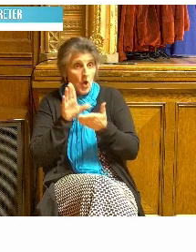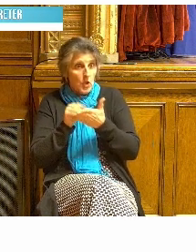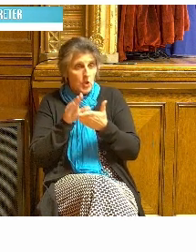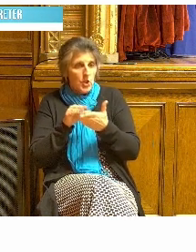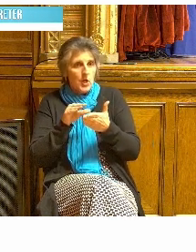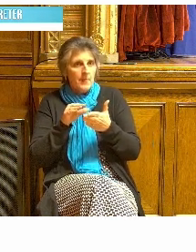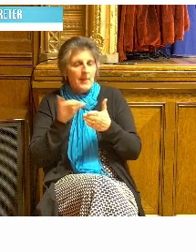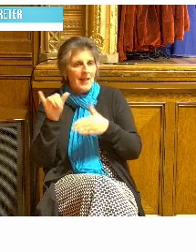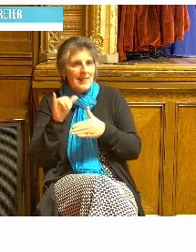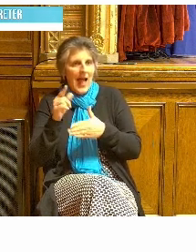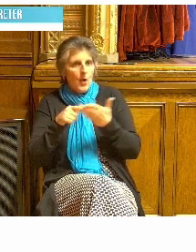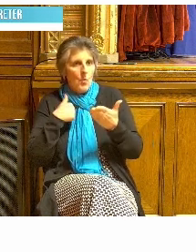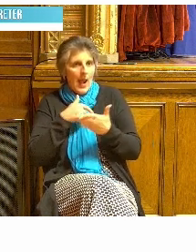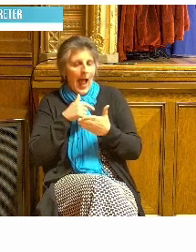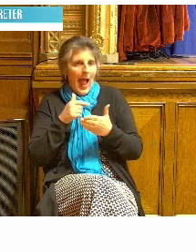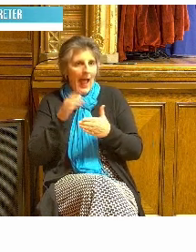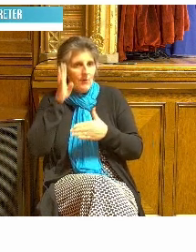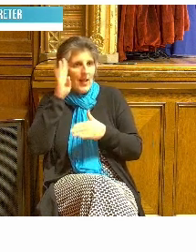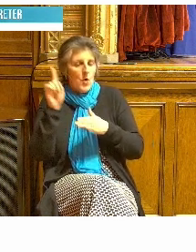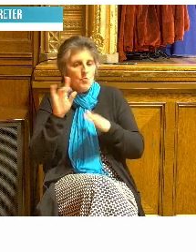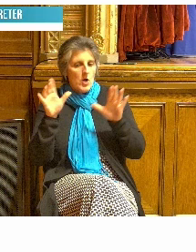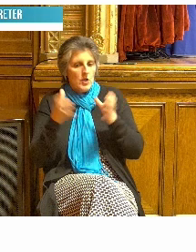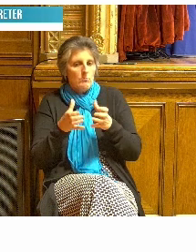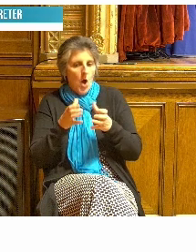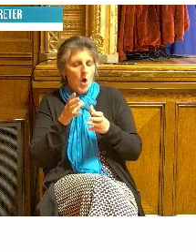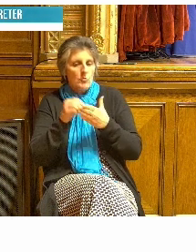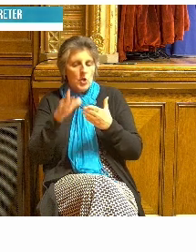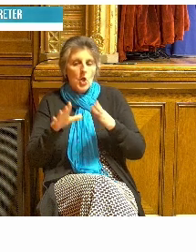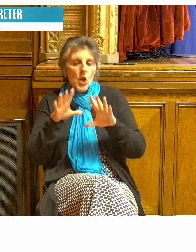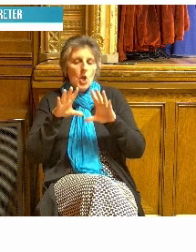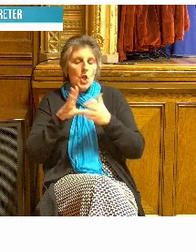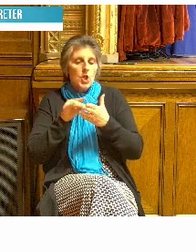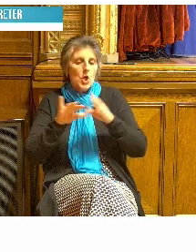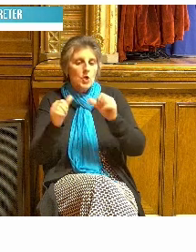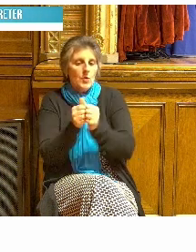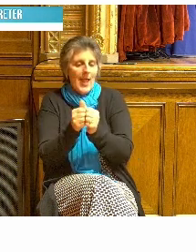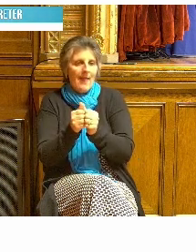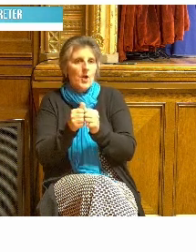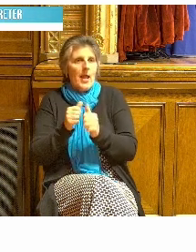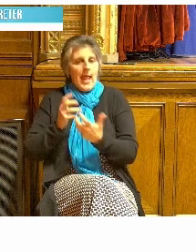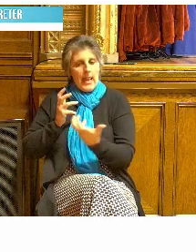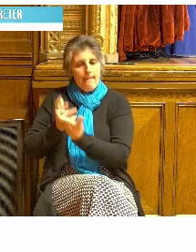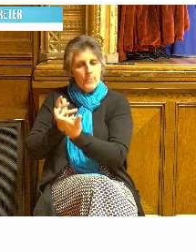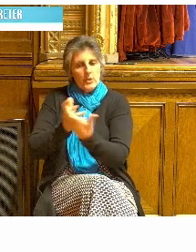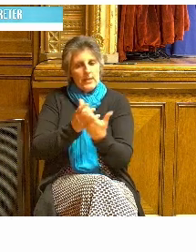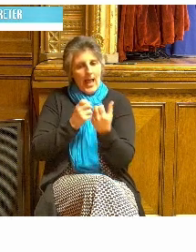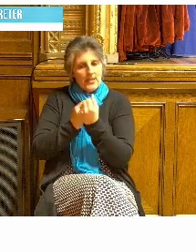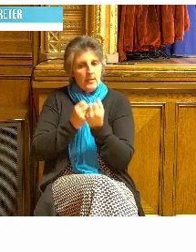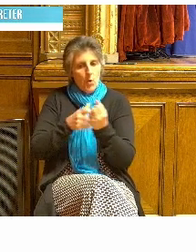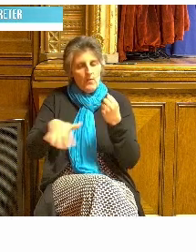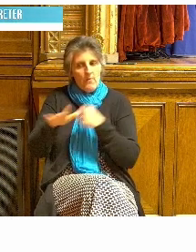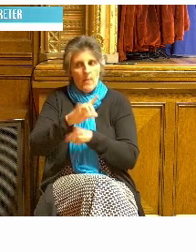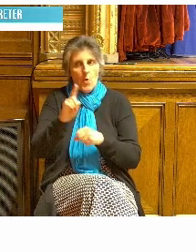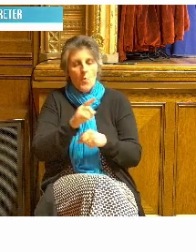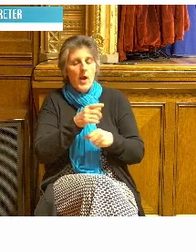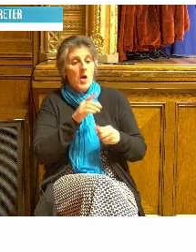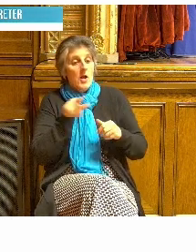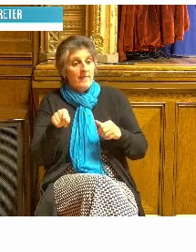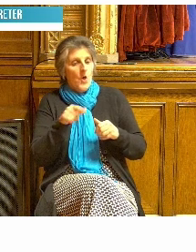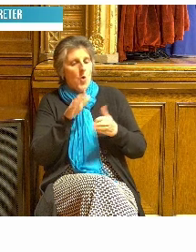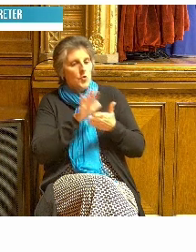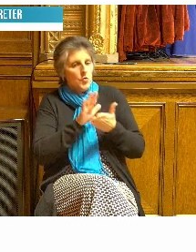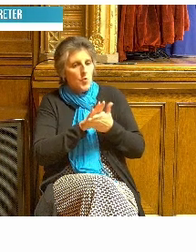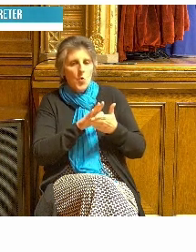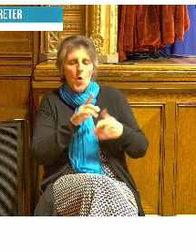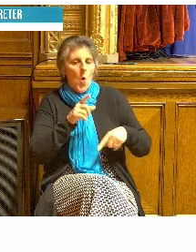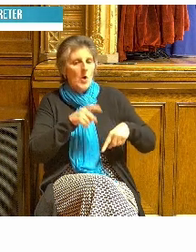pods, like the ones I've created, where small groups of students learn together in a personalized and supportive environment, whether long school suspension